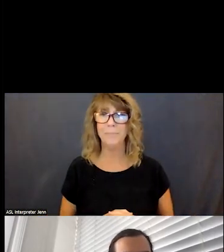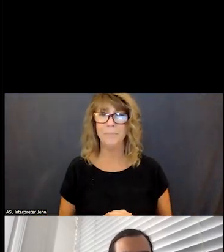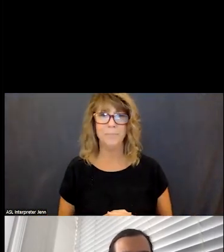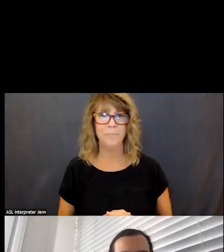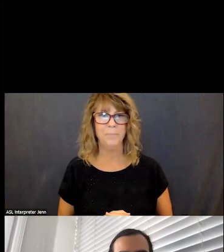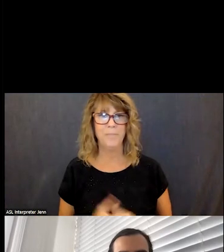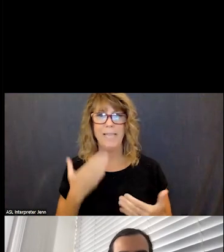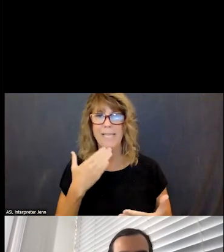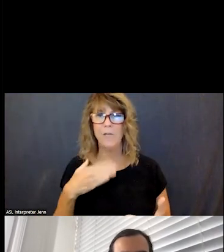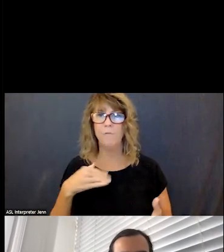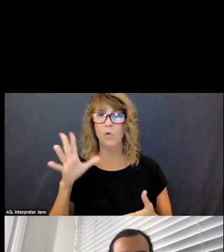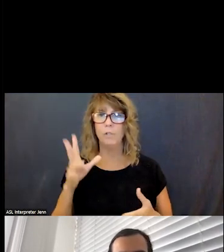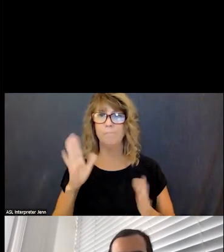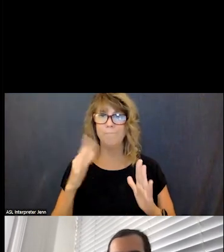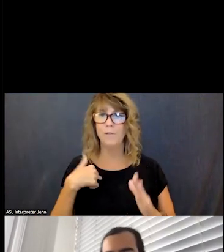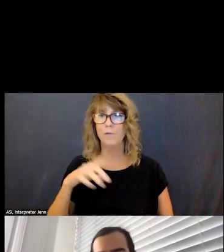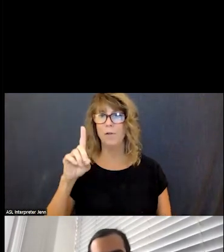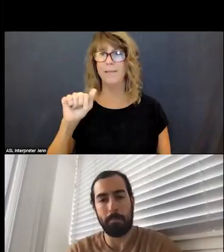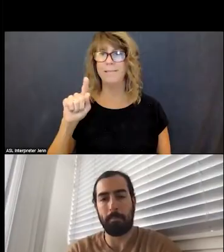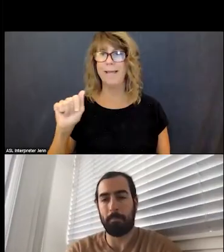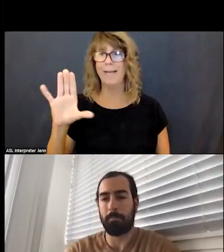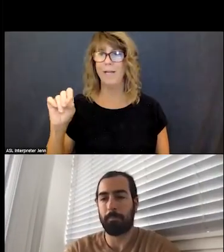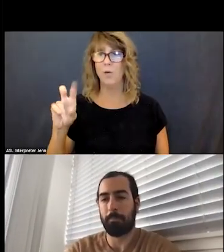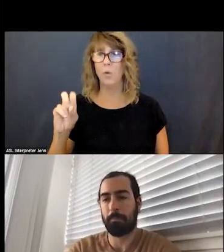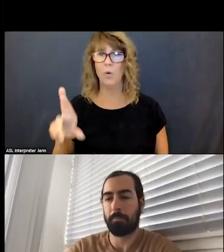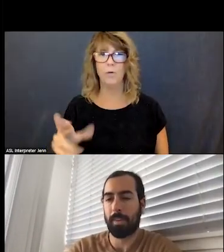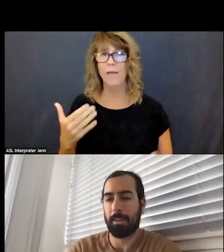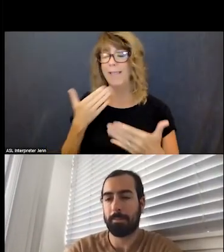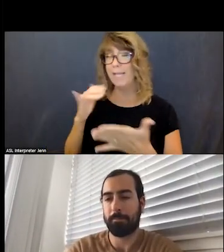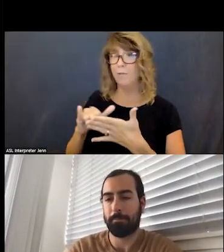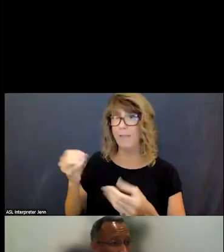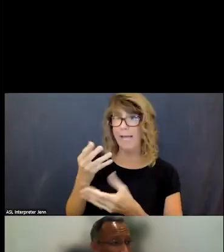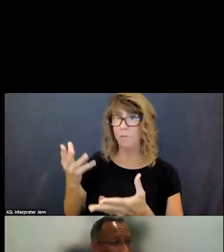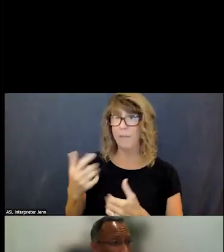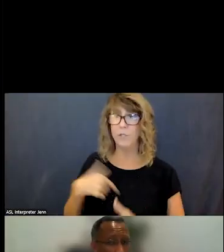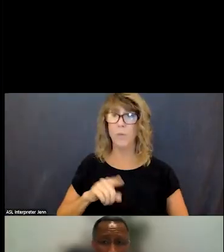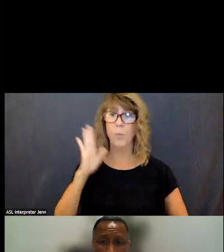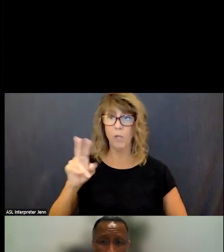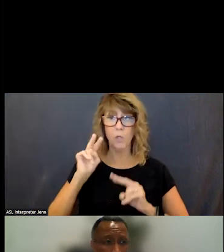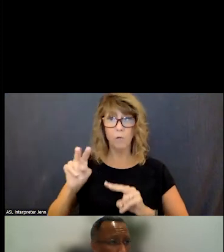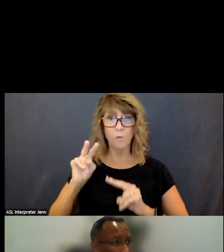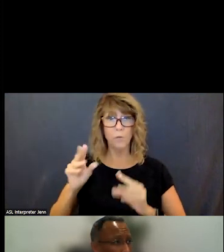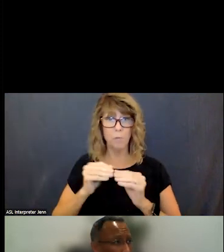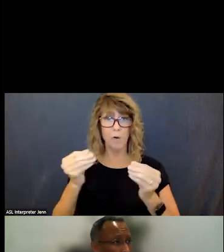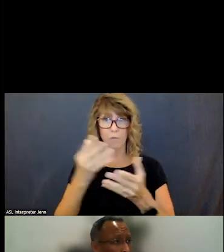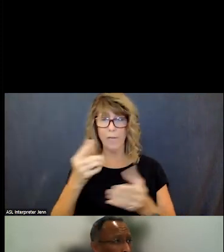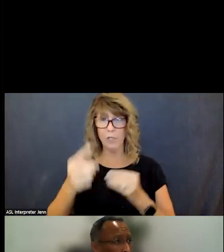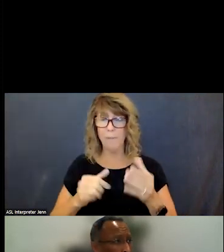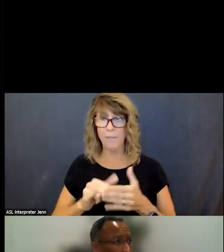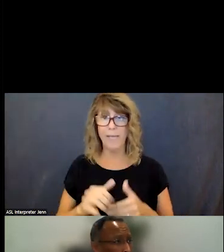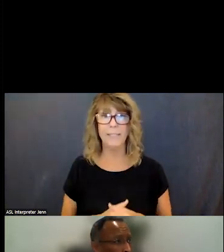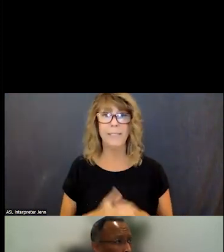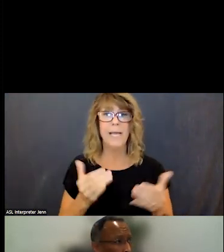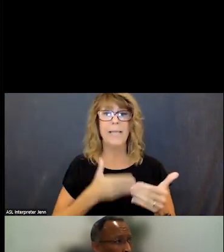Corner. Well, thank you both for that information. We're certainly looking forward to further information on that. If we move to the